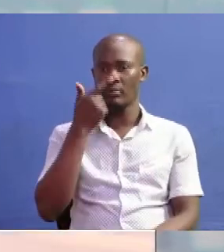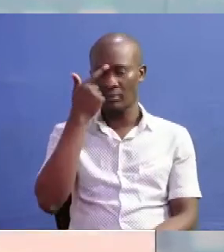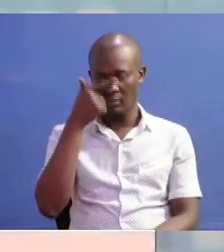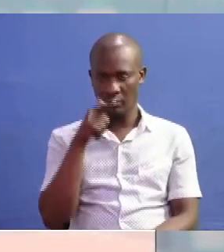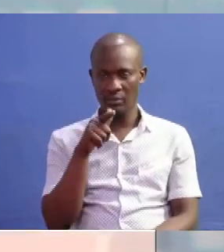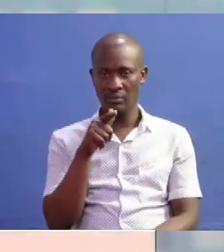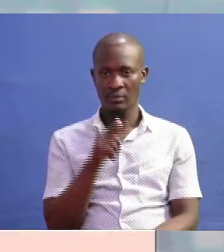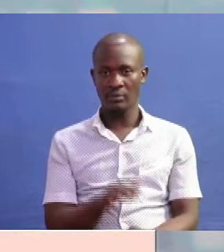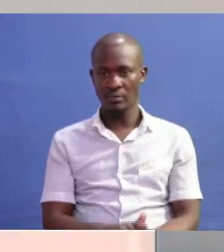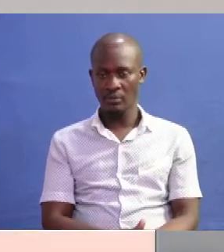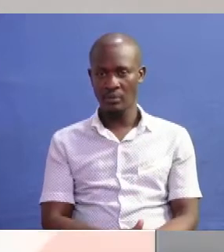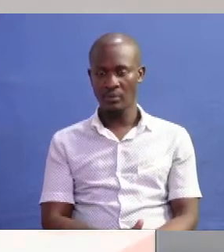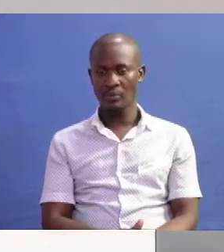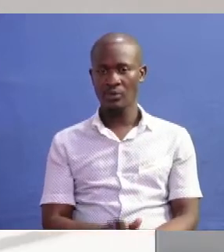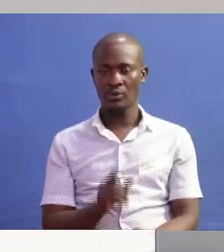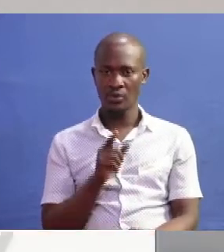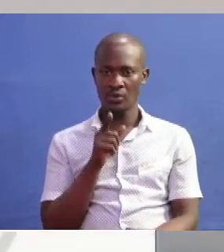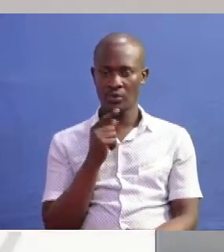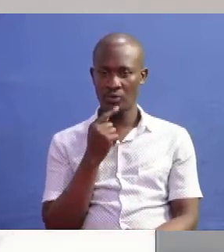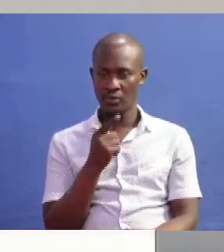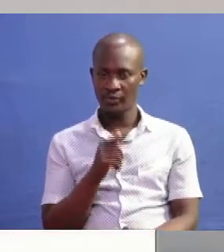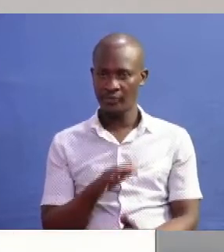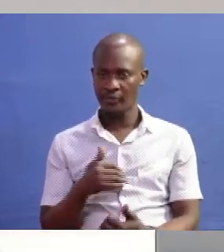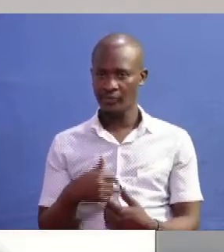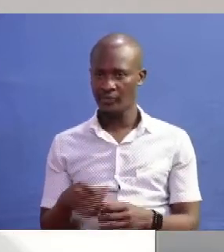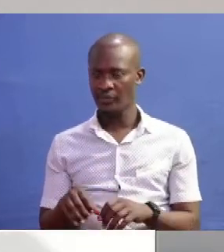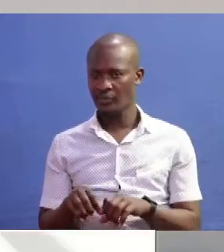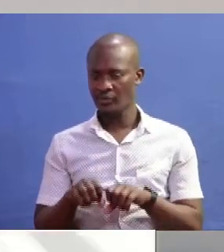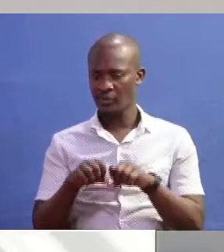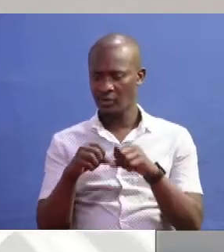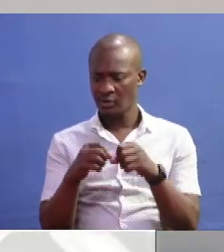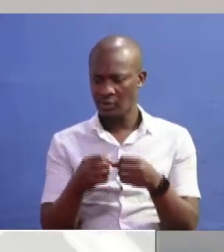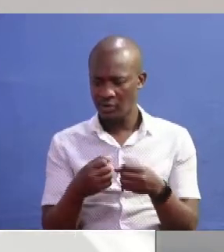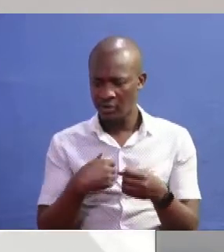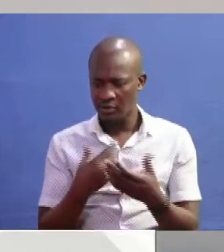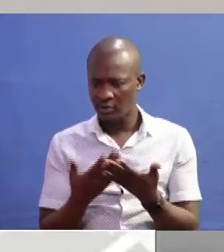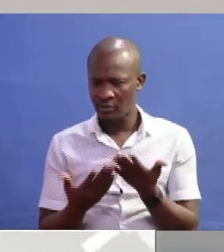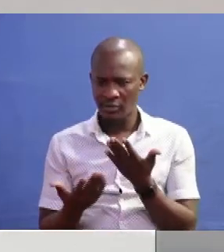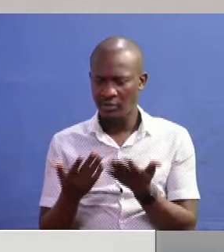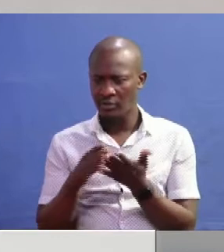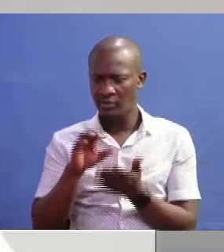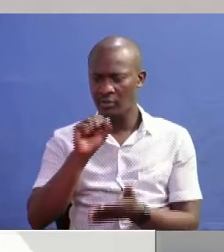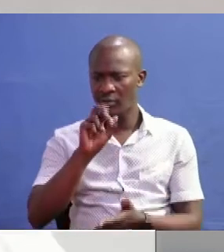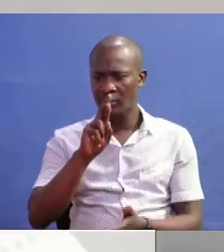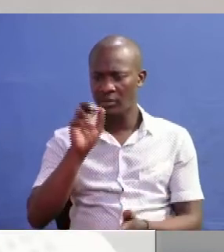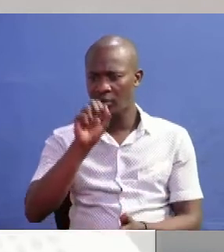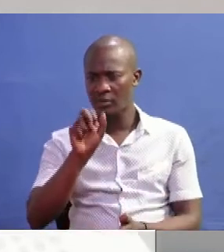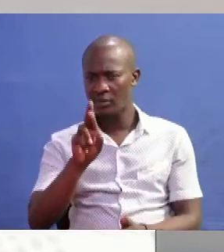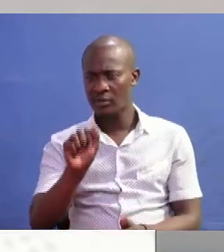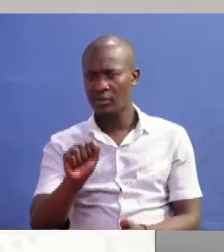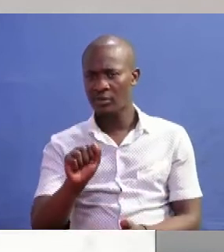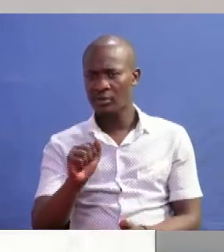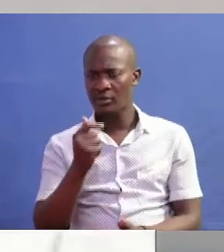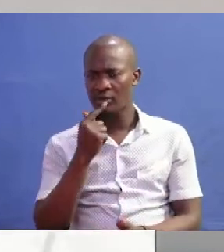Yes. You mentioned also SACCOs being regulated by SASRA, but you haven't really told us